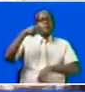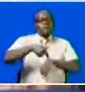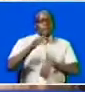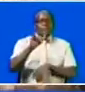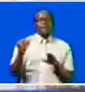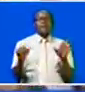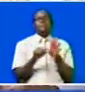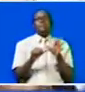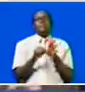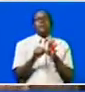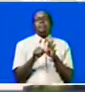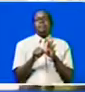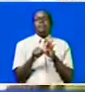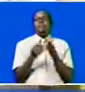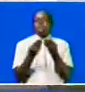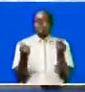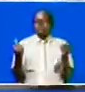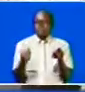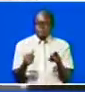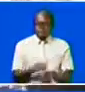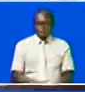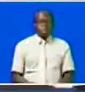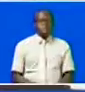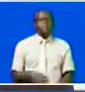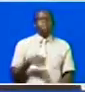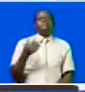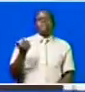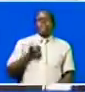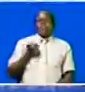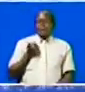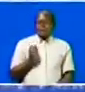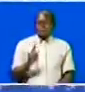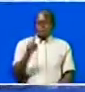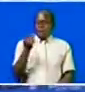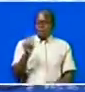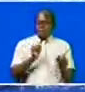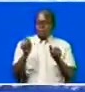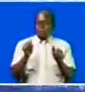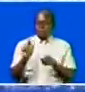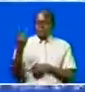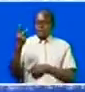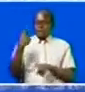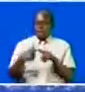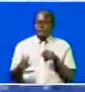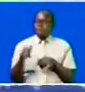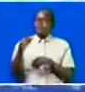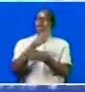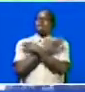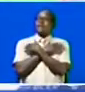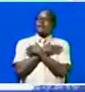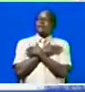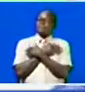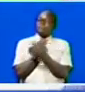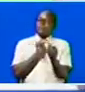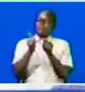hiyo makosa isirudiwe tena. The late Jean Mureithi was just one of the pilots in the country, but to her friends and family,